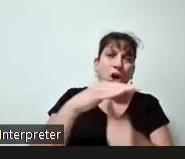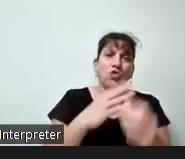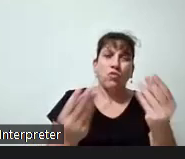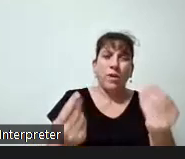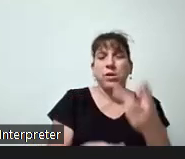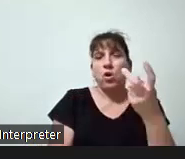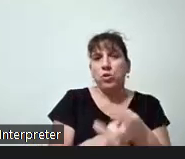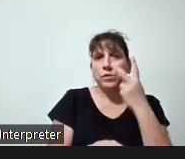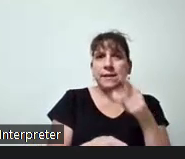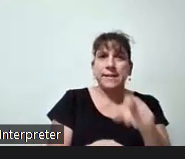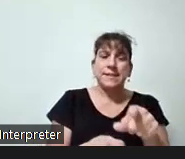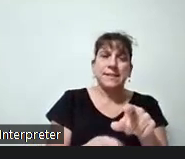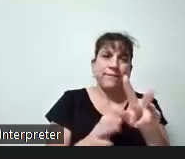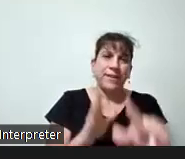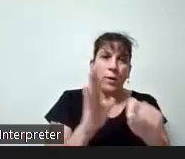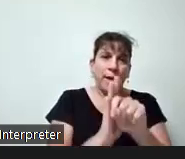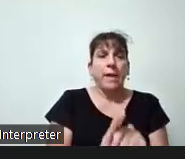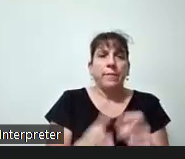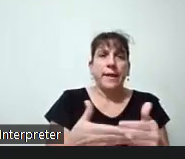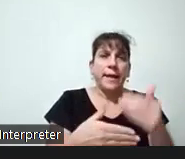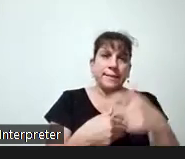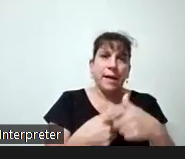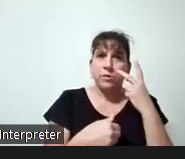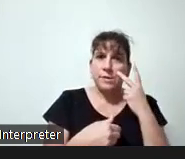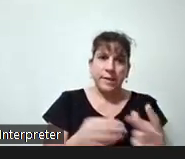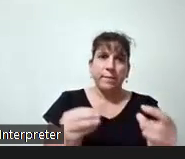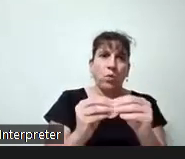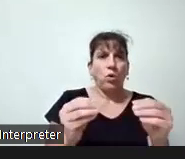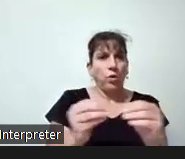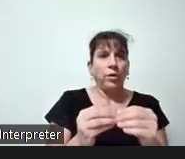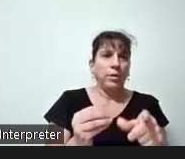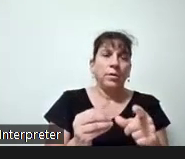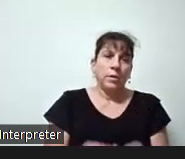video, but the next time we get you an update, you should see some more verticality in the building.